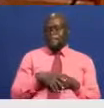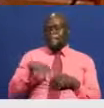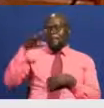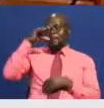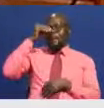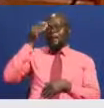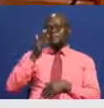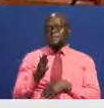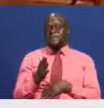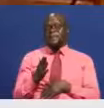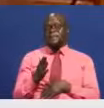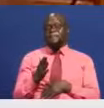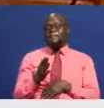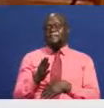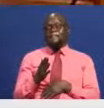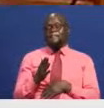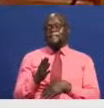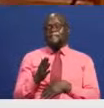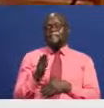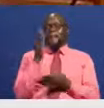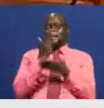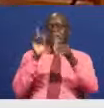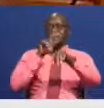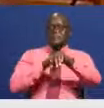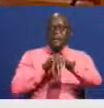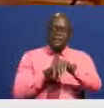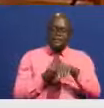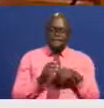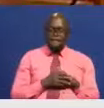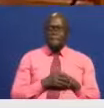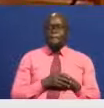Speaker, at some point,